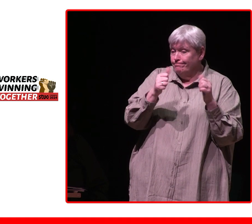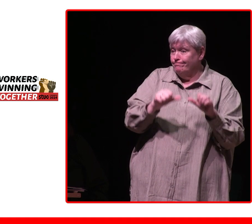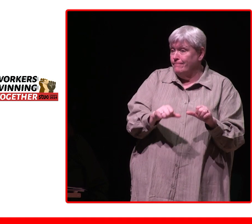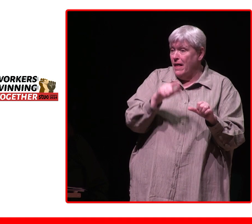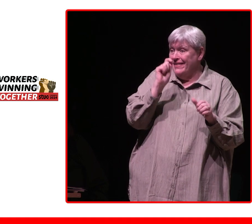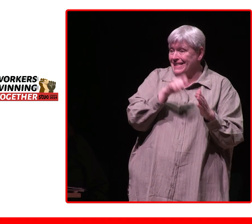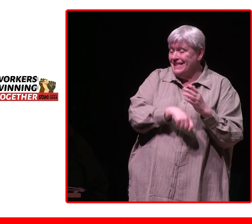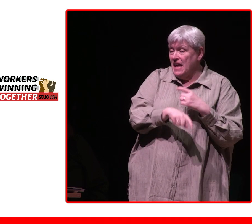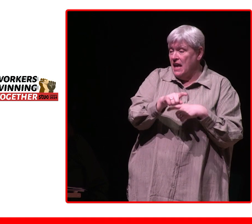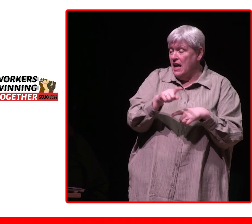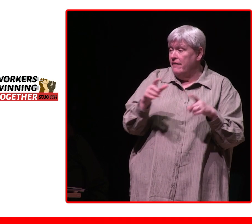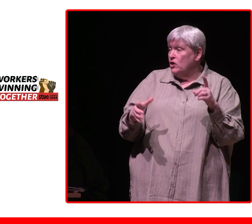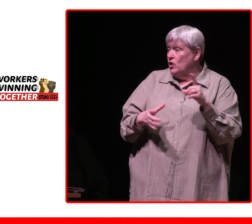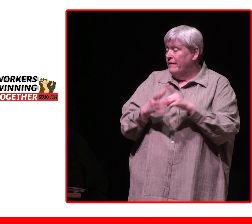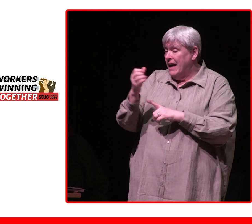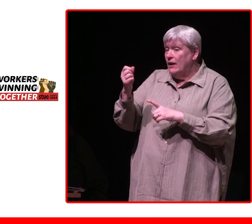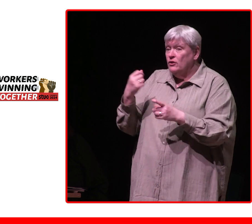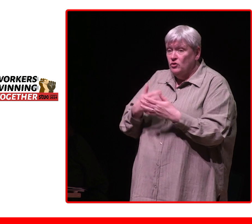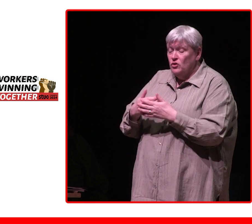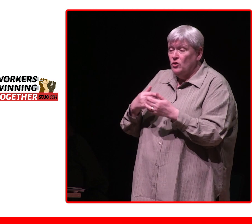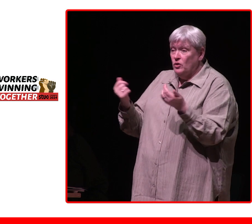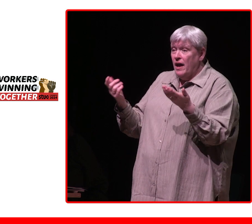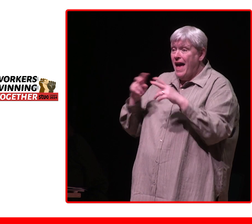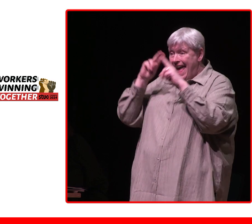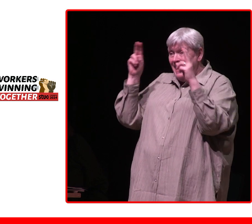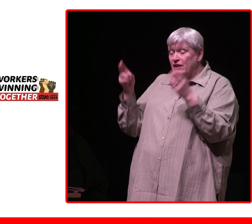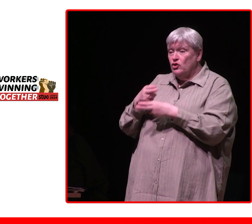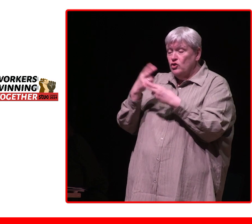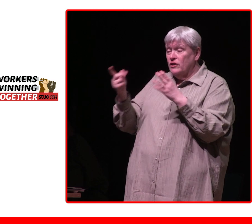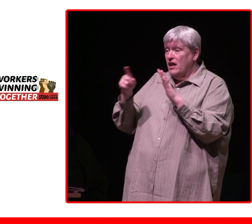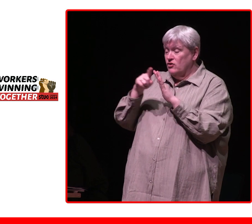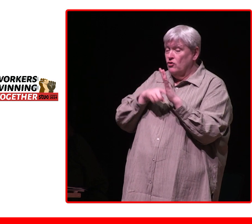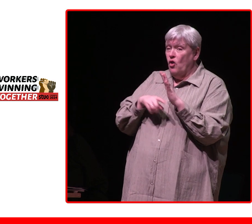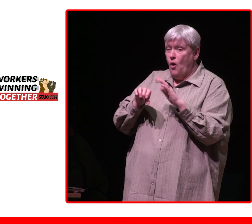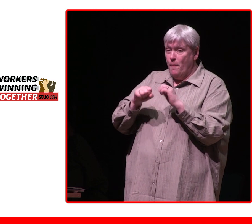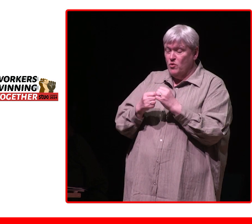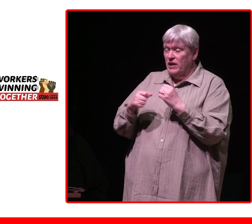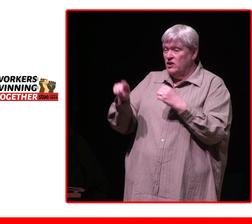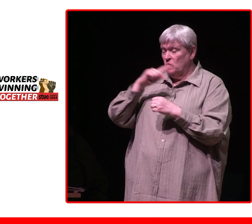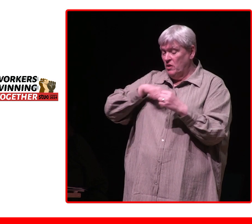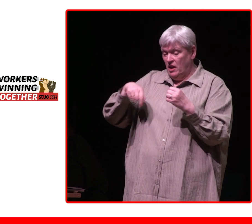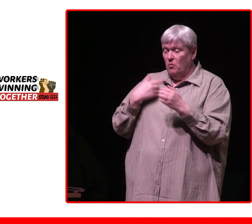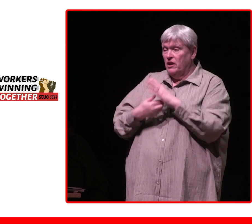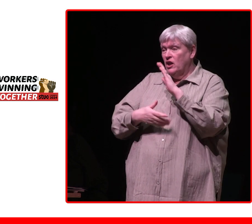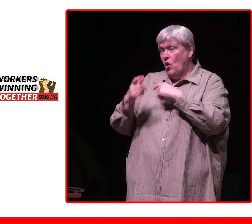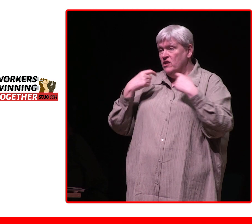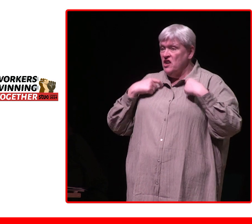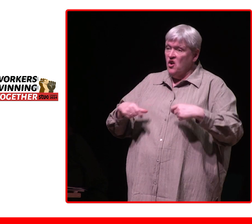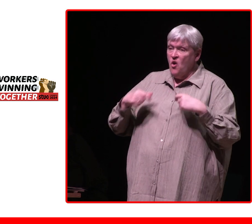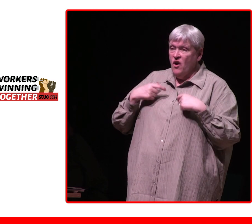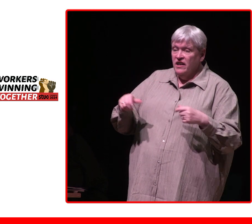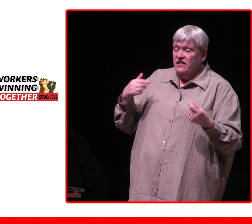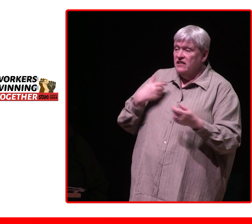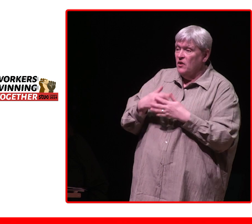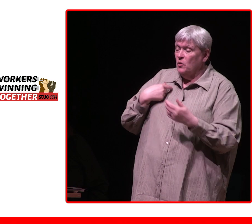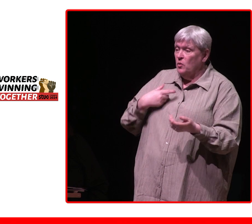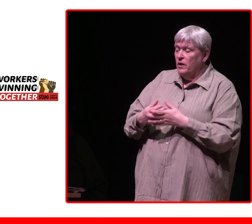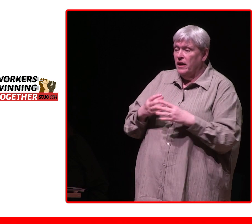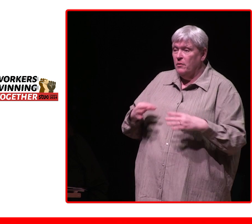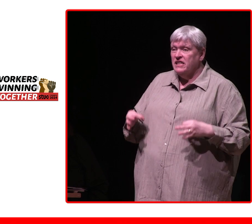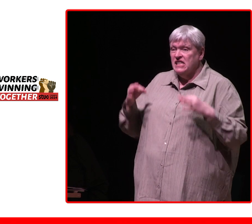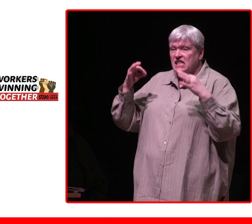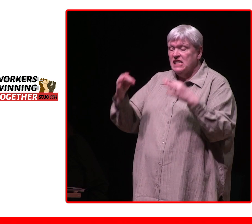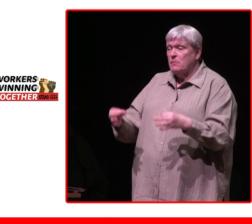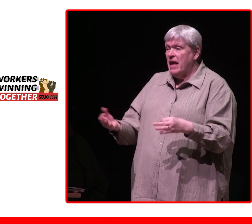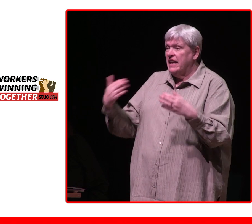found to breach international law, we as a union will take you to court. We will take legal action against you, and we will suspend our